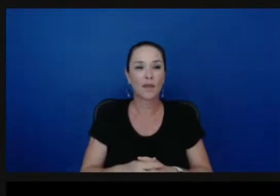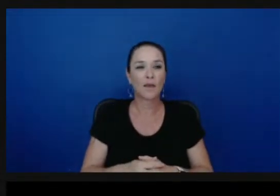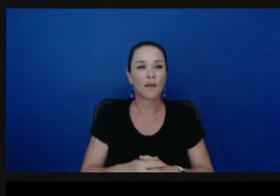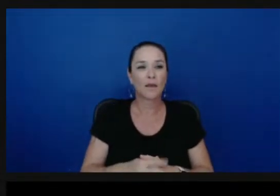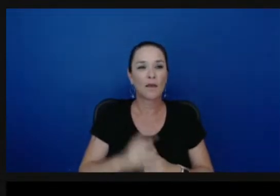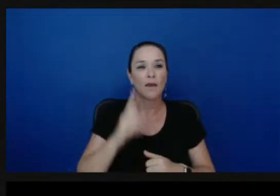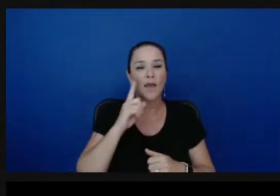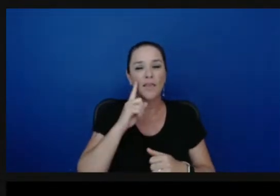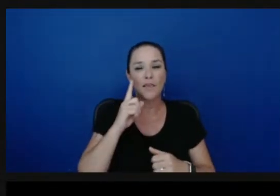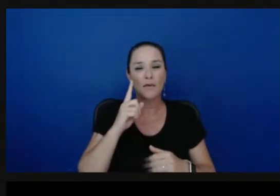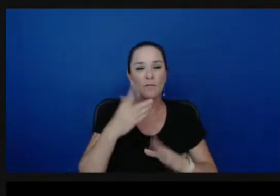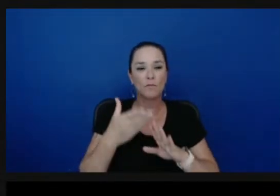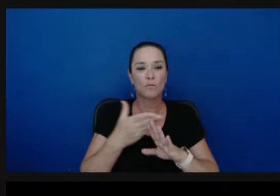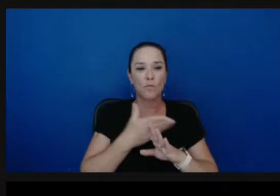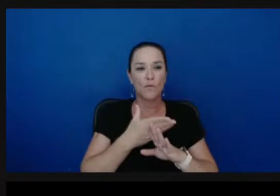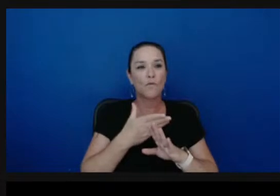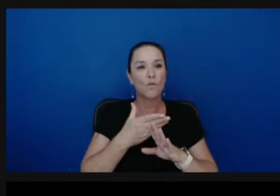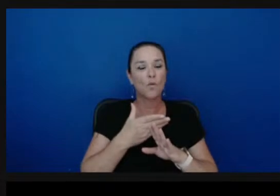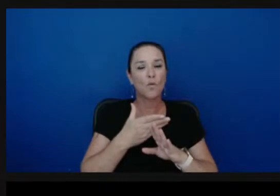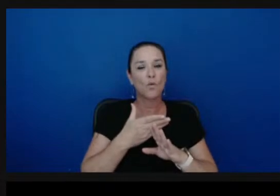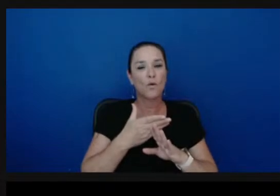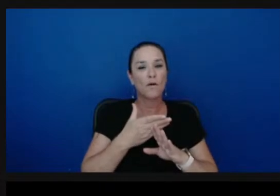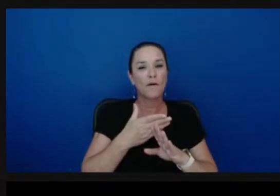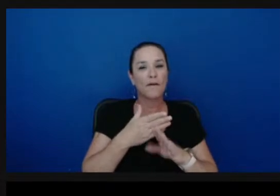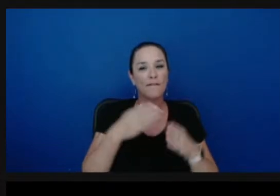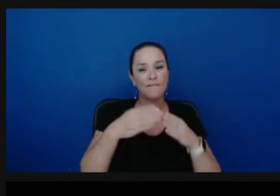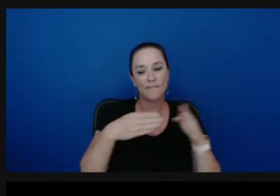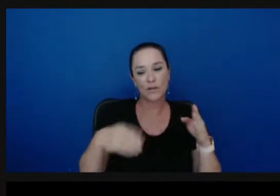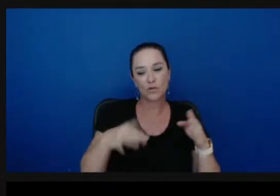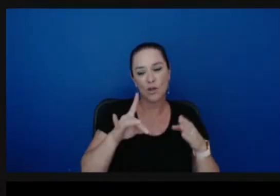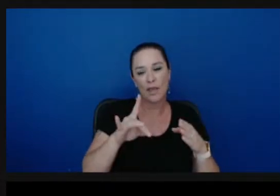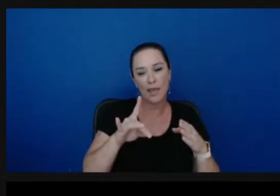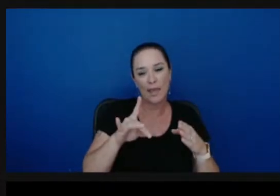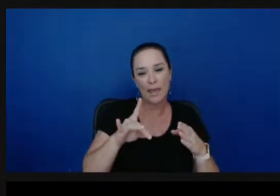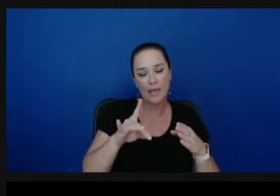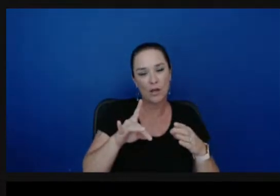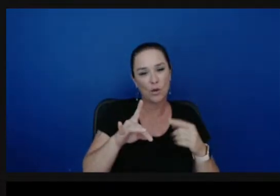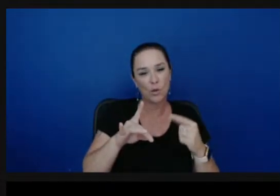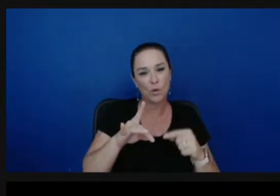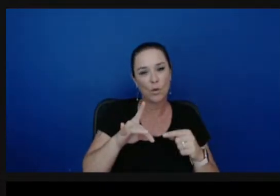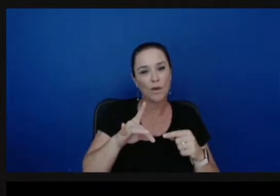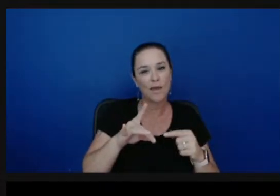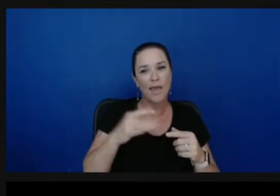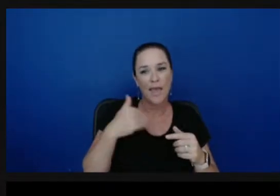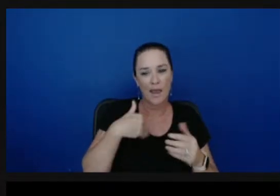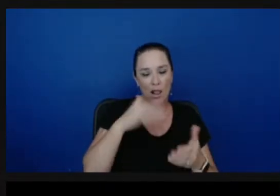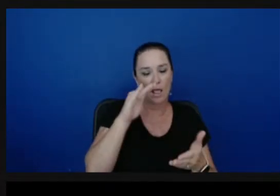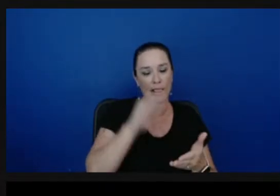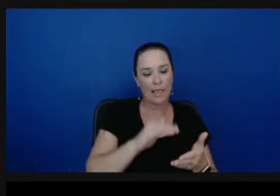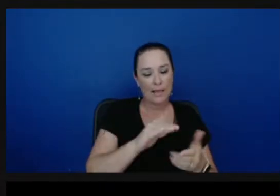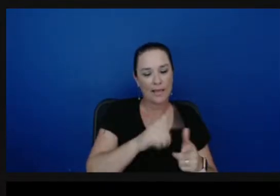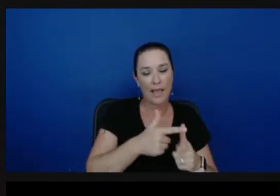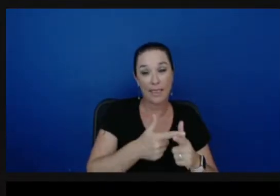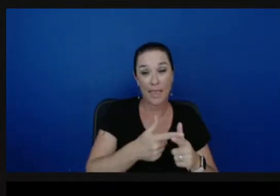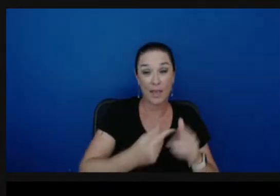before this big flow from Fisher 8, which was, I think that one might have taken like over 100 by itself when it first came